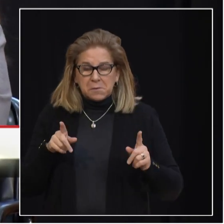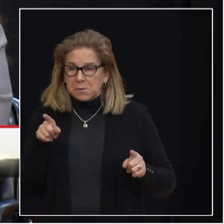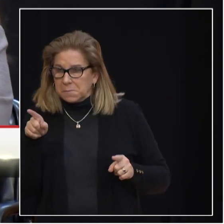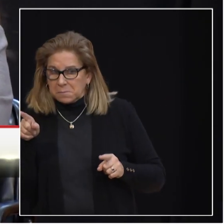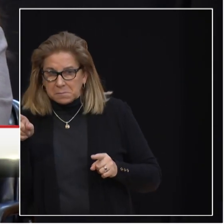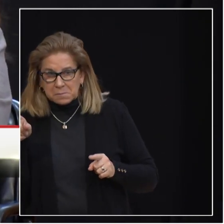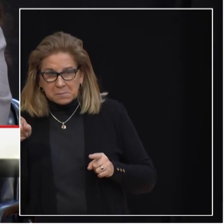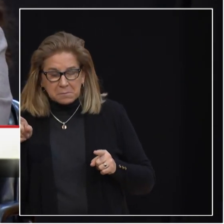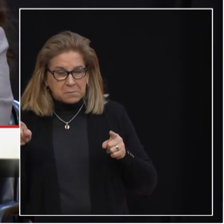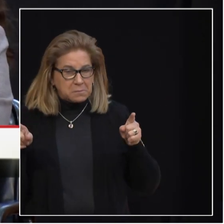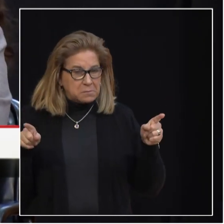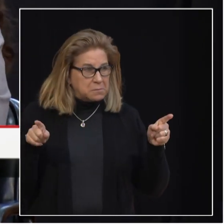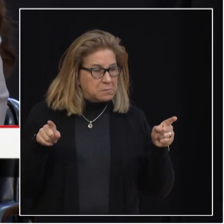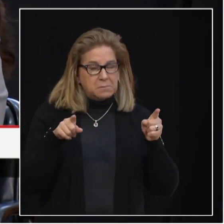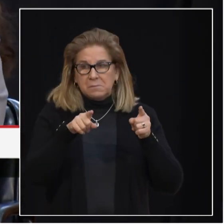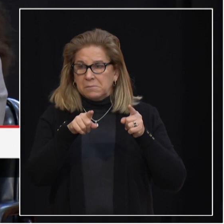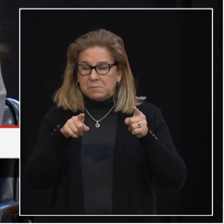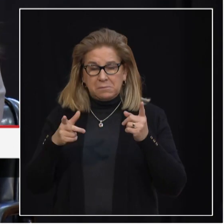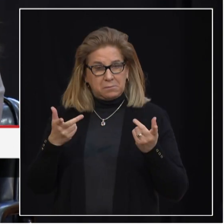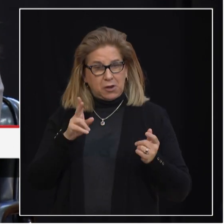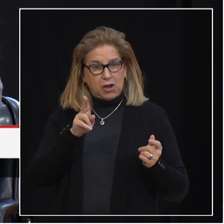really mean by that is mixed use.